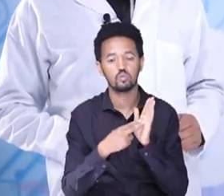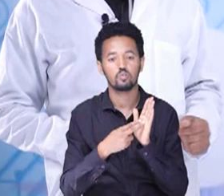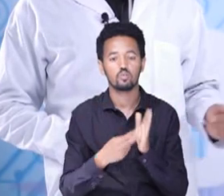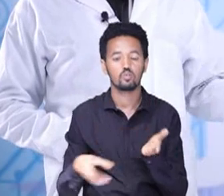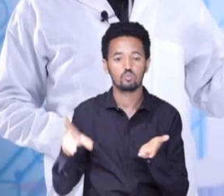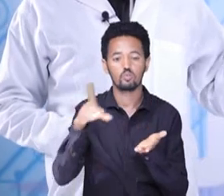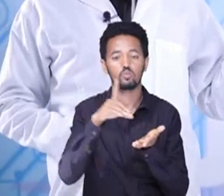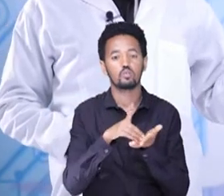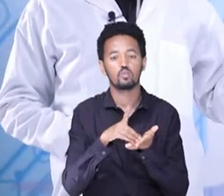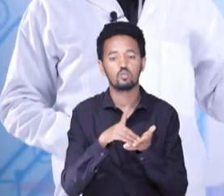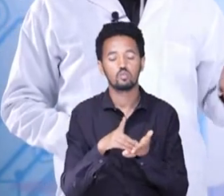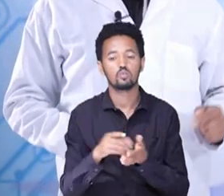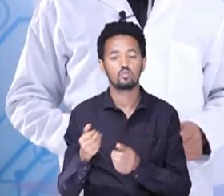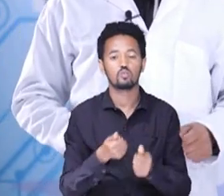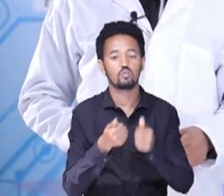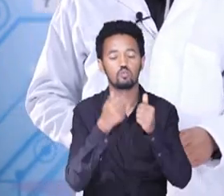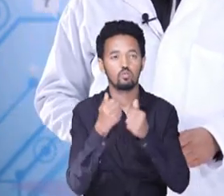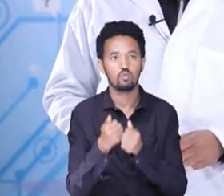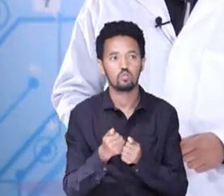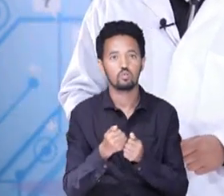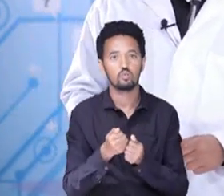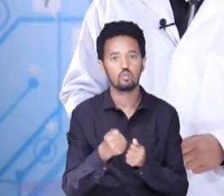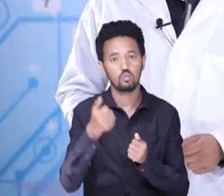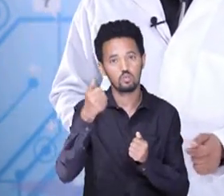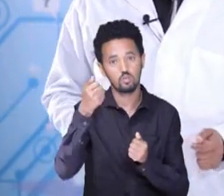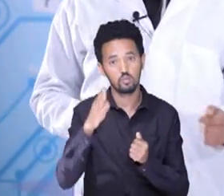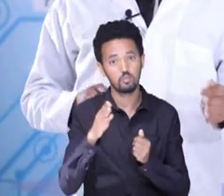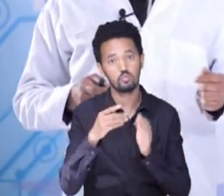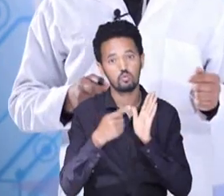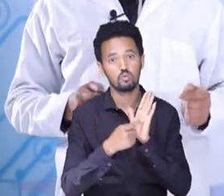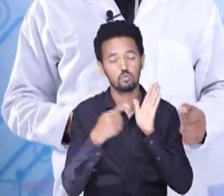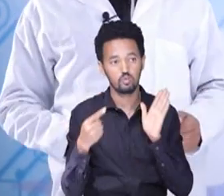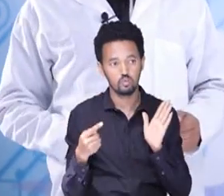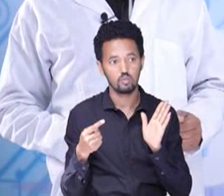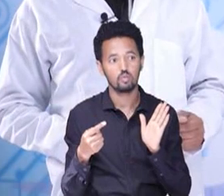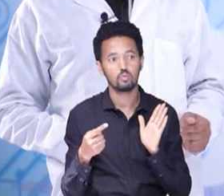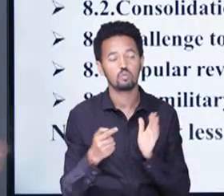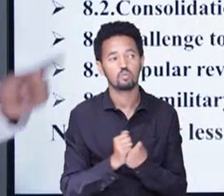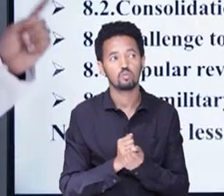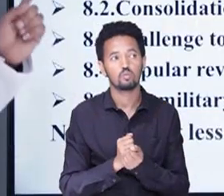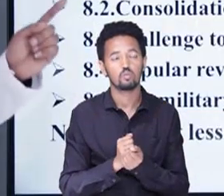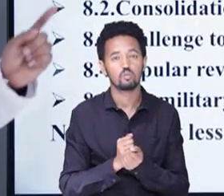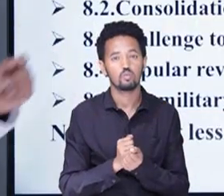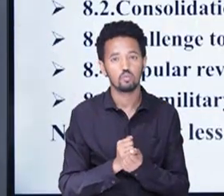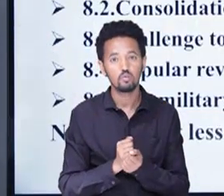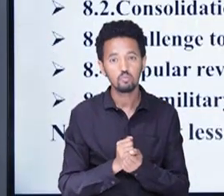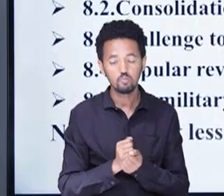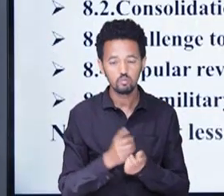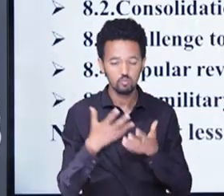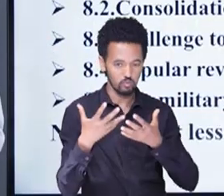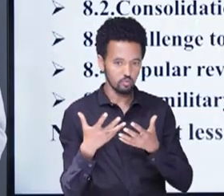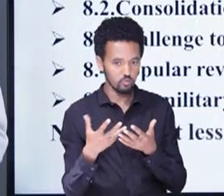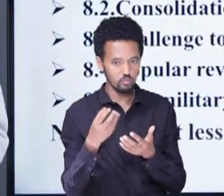includes the following subtopic. The first subtopic, the restoration